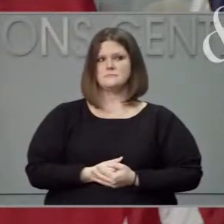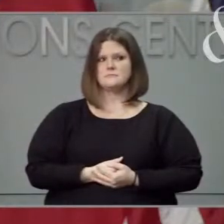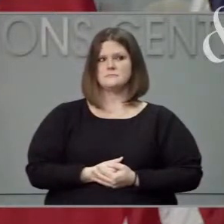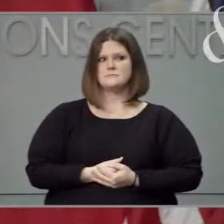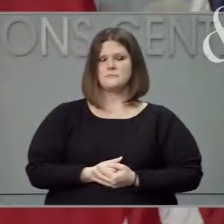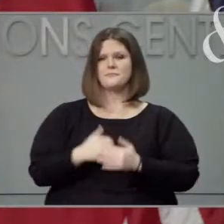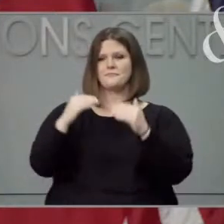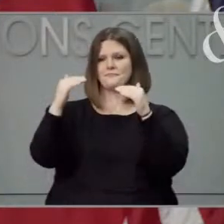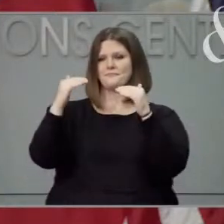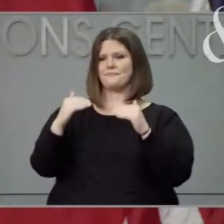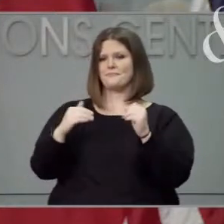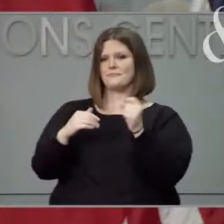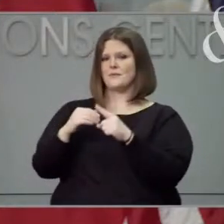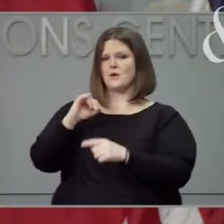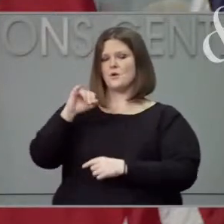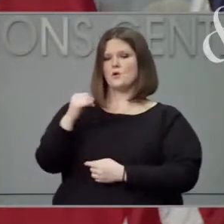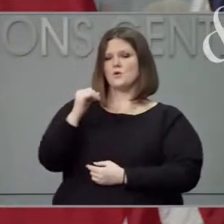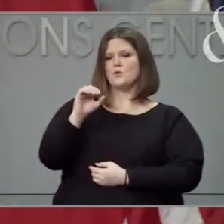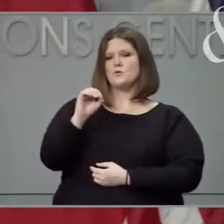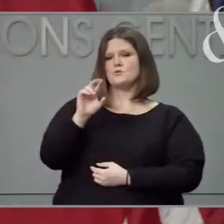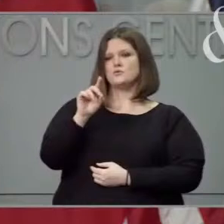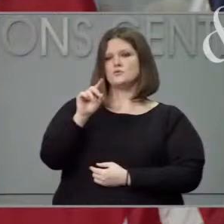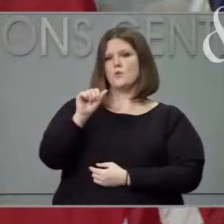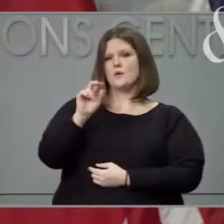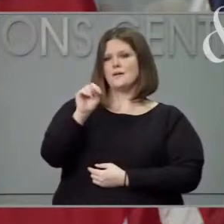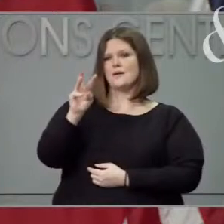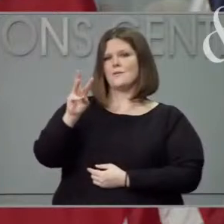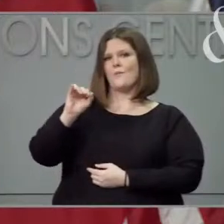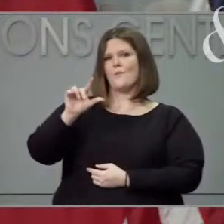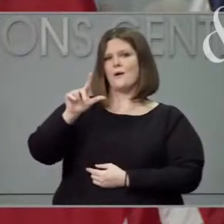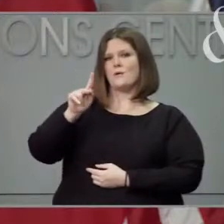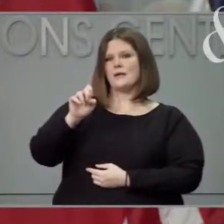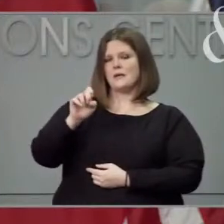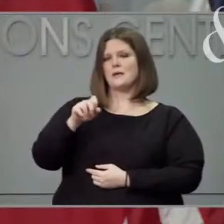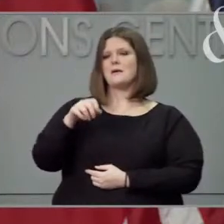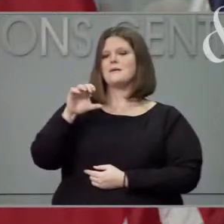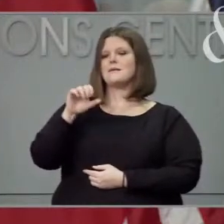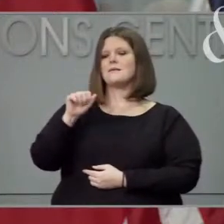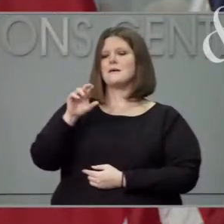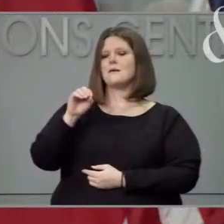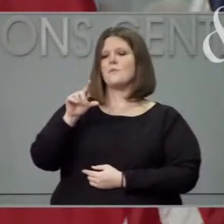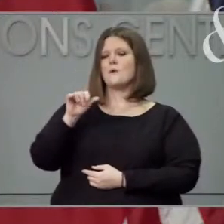Next question is from Jordan Wilkie with Carolina Public Press.